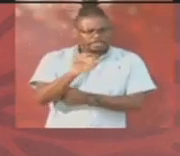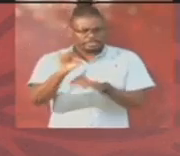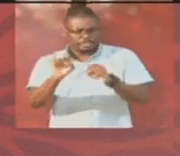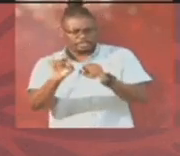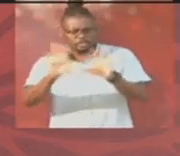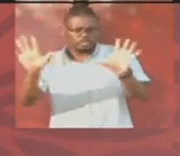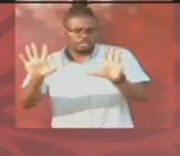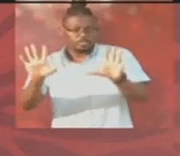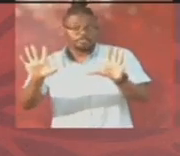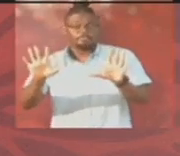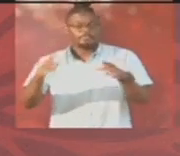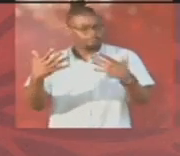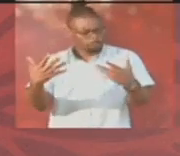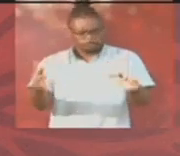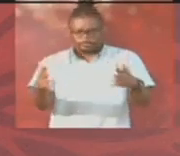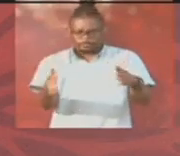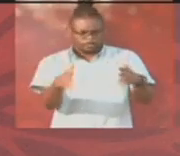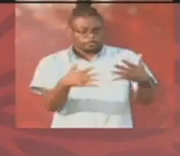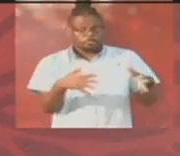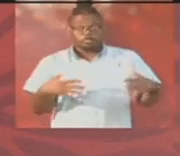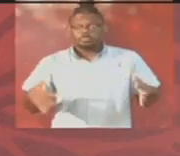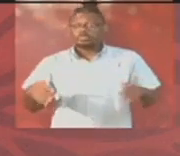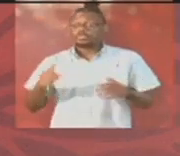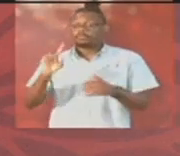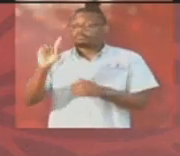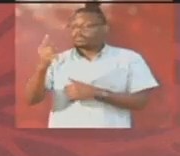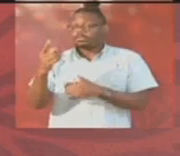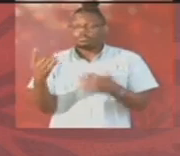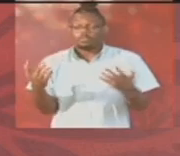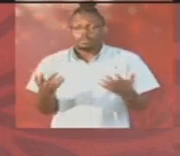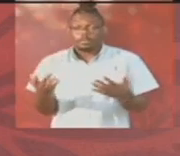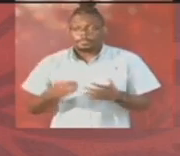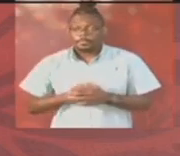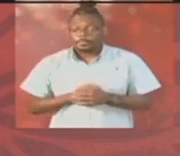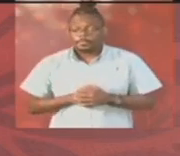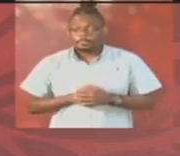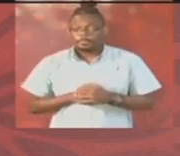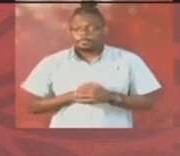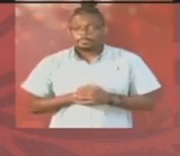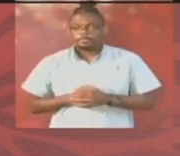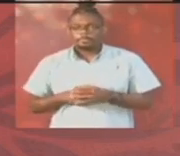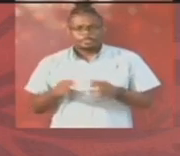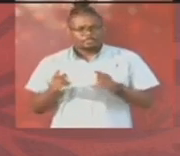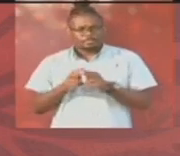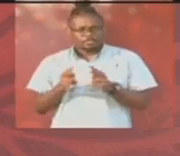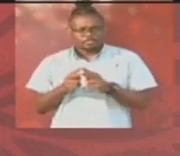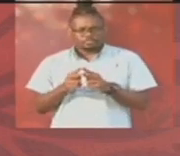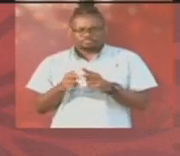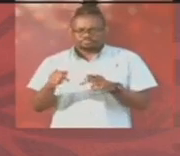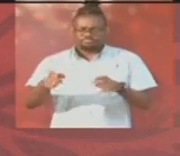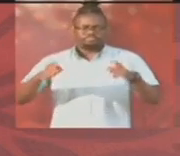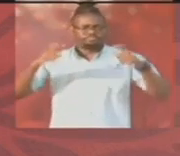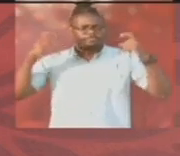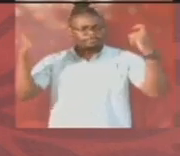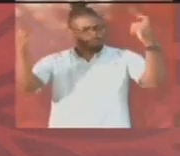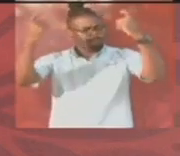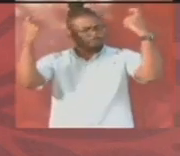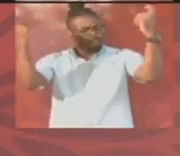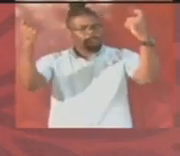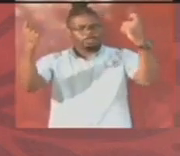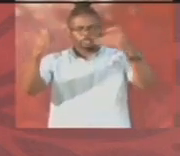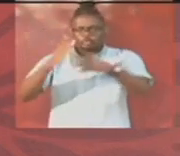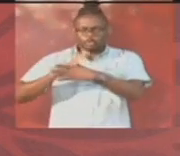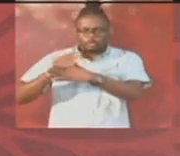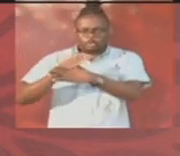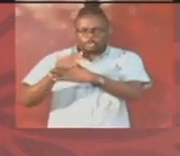I would like to firstly indicate that this exercise was a huge success, as we would have vaccinated over 6,000 persons